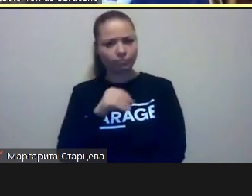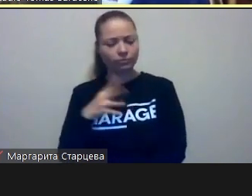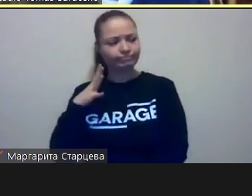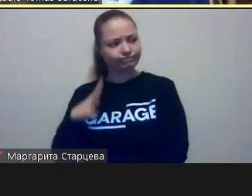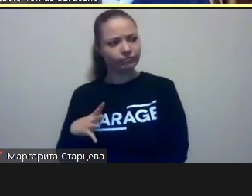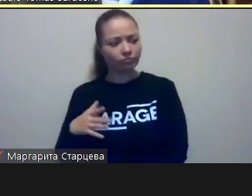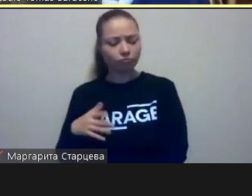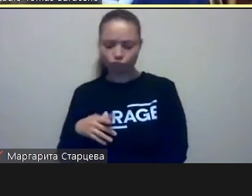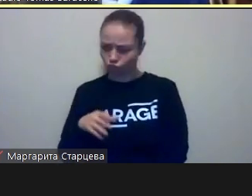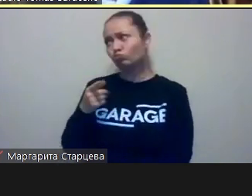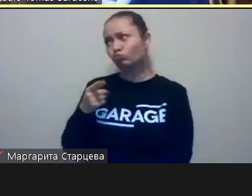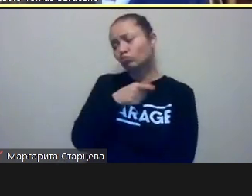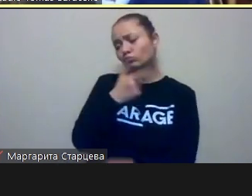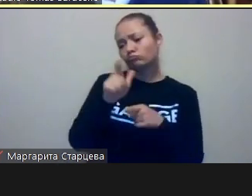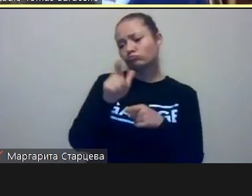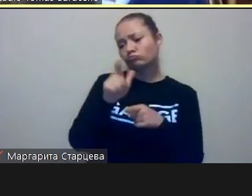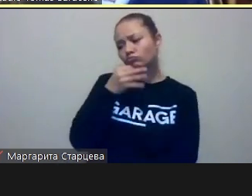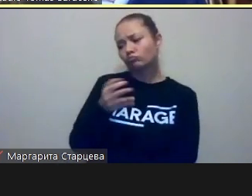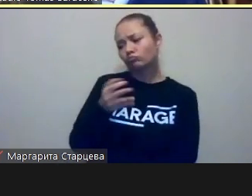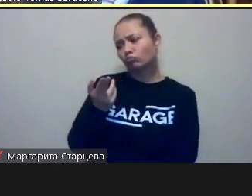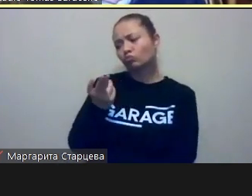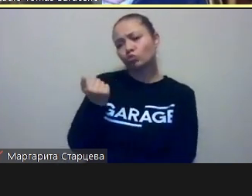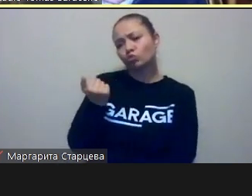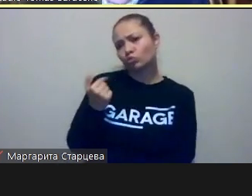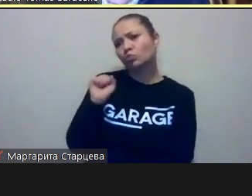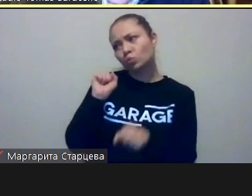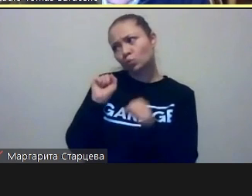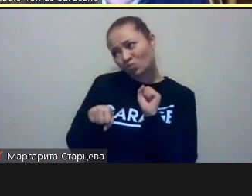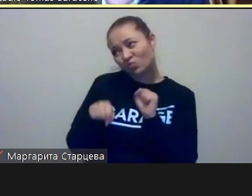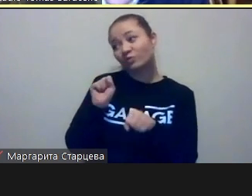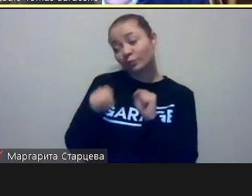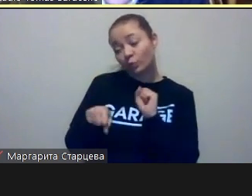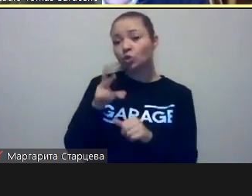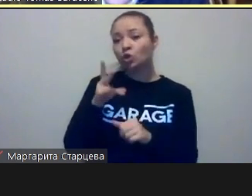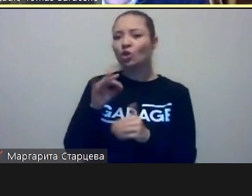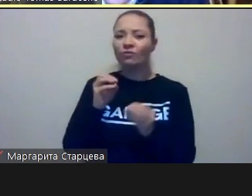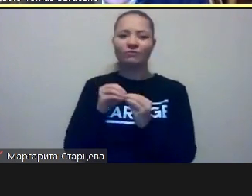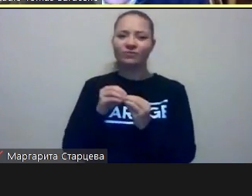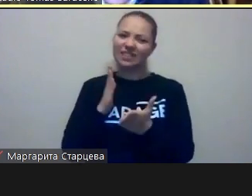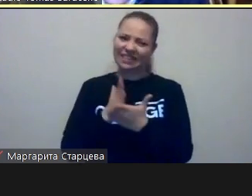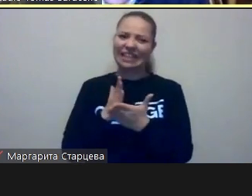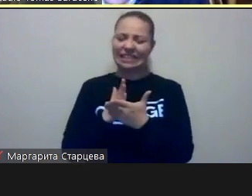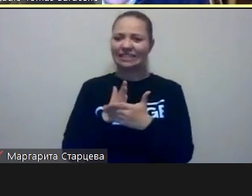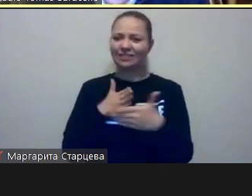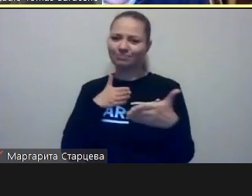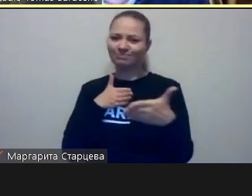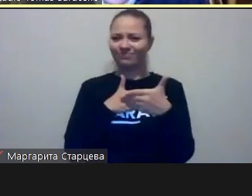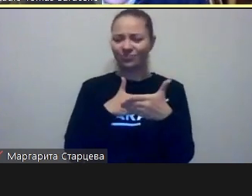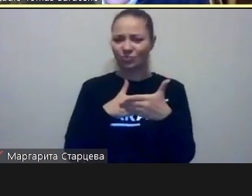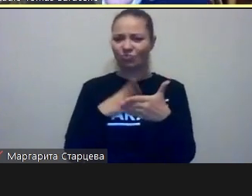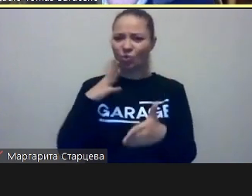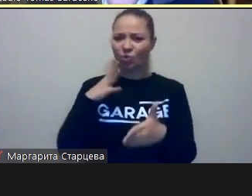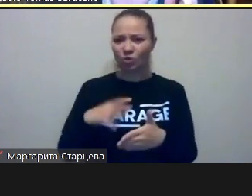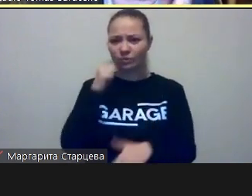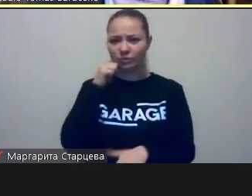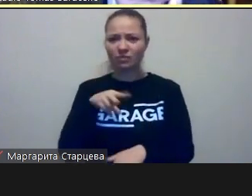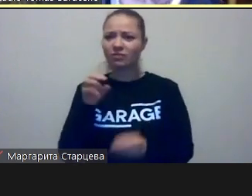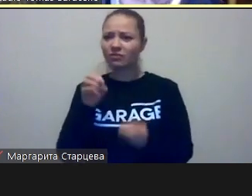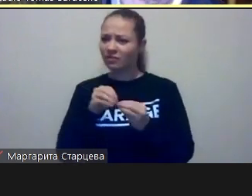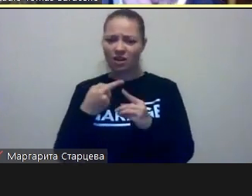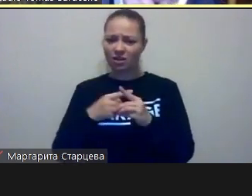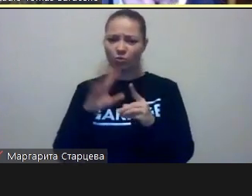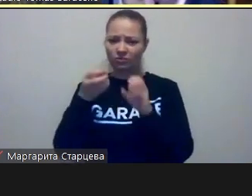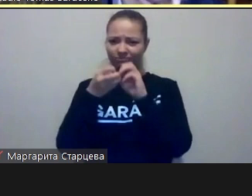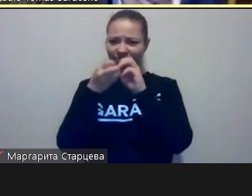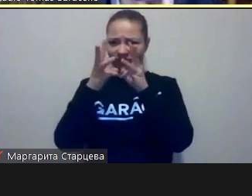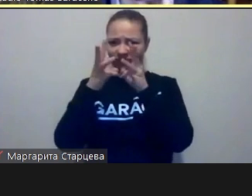where the material also will be degraded. Now, this sculpture that we did in Russia, garage,